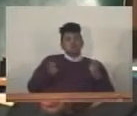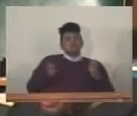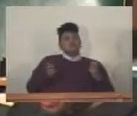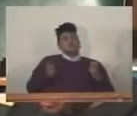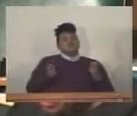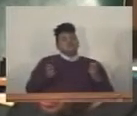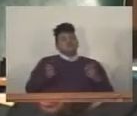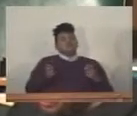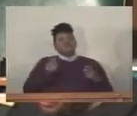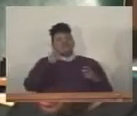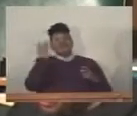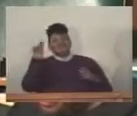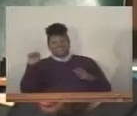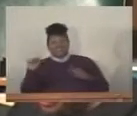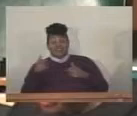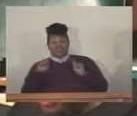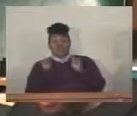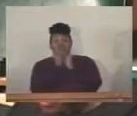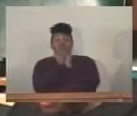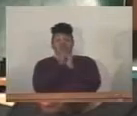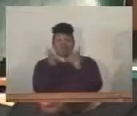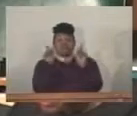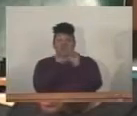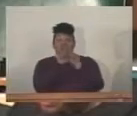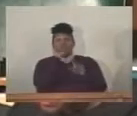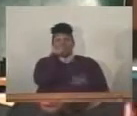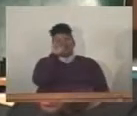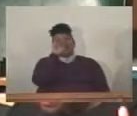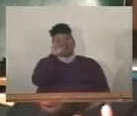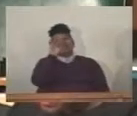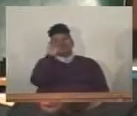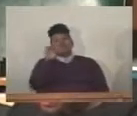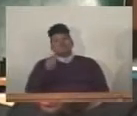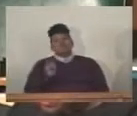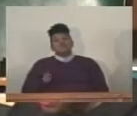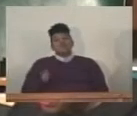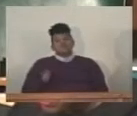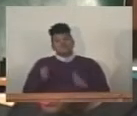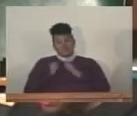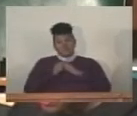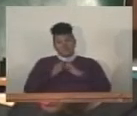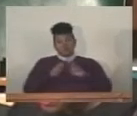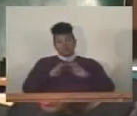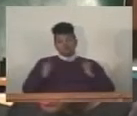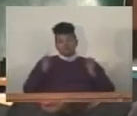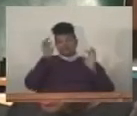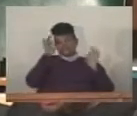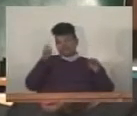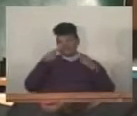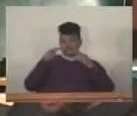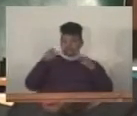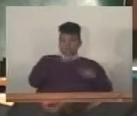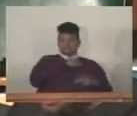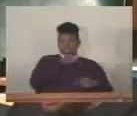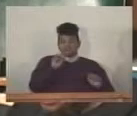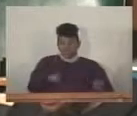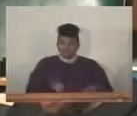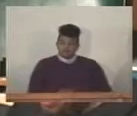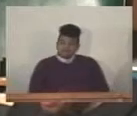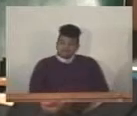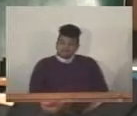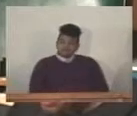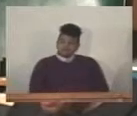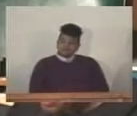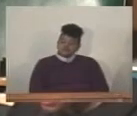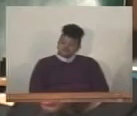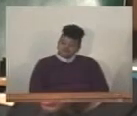administration of justice is better served by the separation. Mr. President, as it relates to murder, the amendment allows non-capital